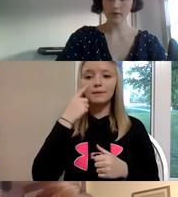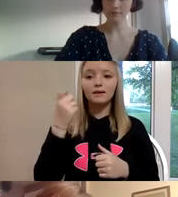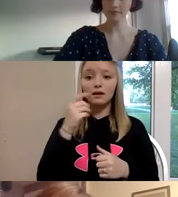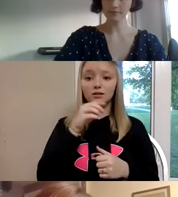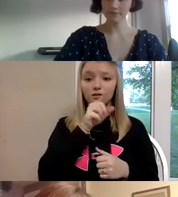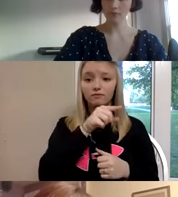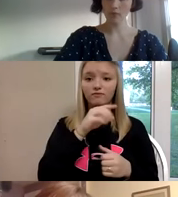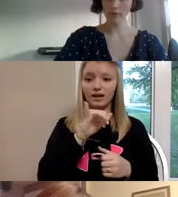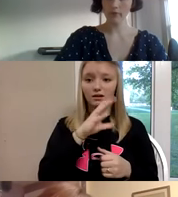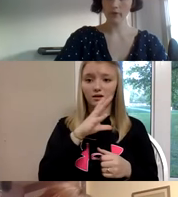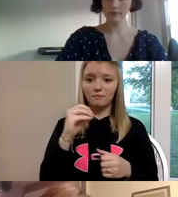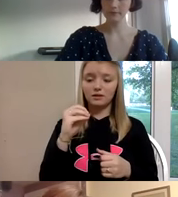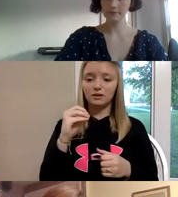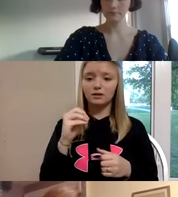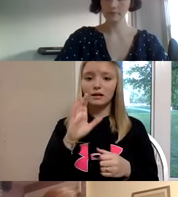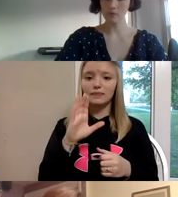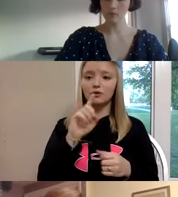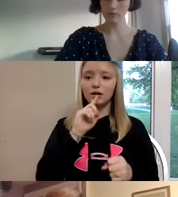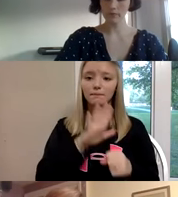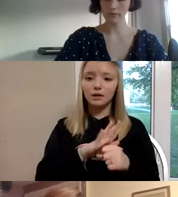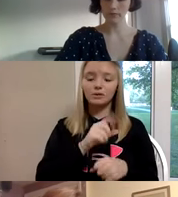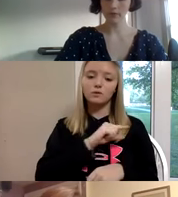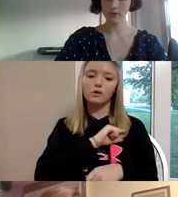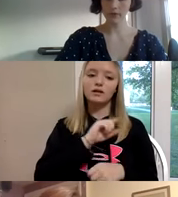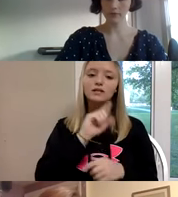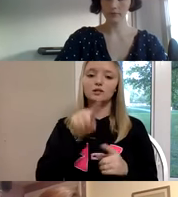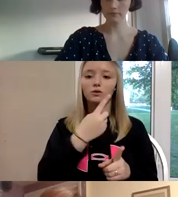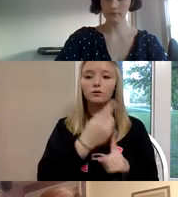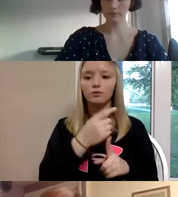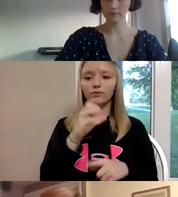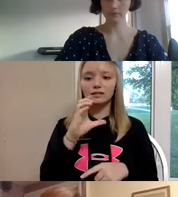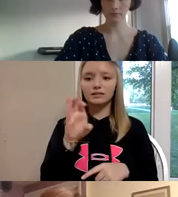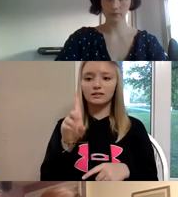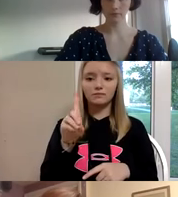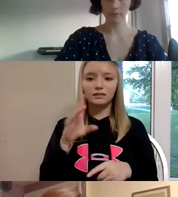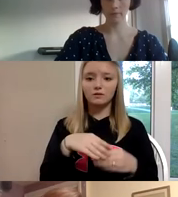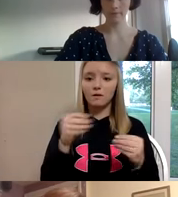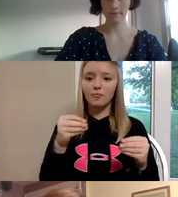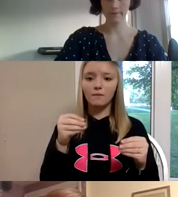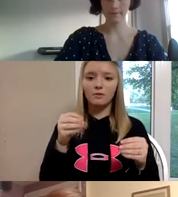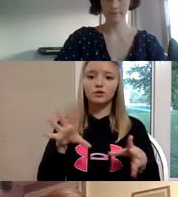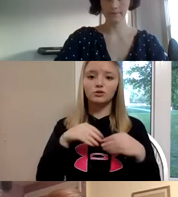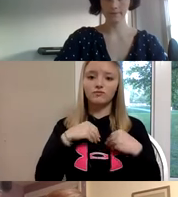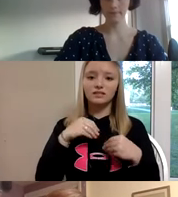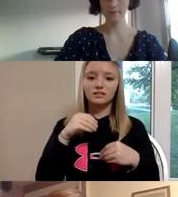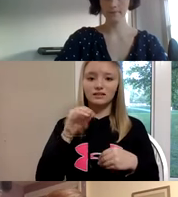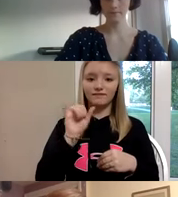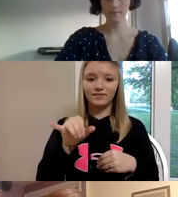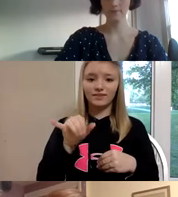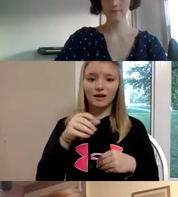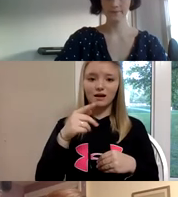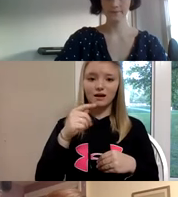their commitment to quality, it is the only CBD on the market to receive the prestigious Seed to Seal guarantee from Young